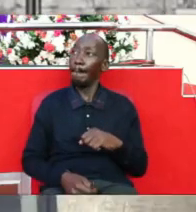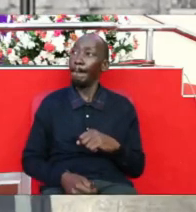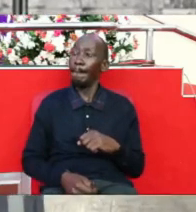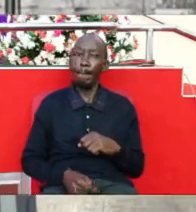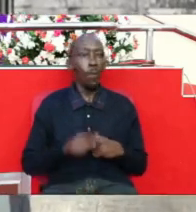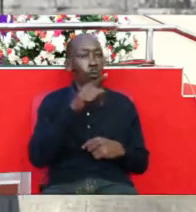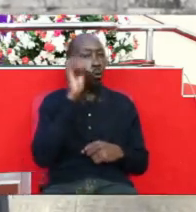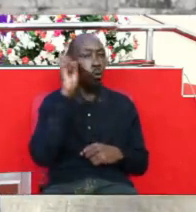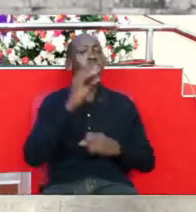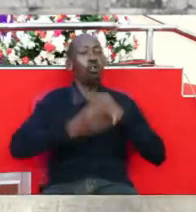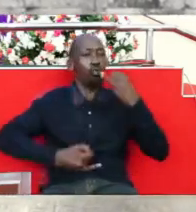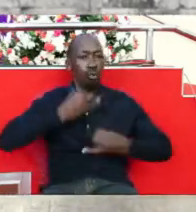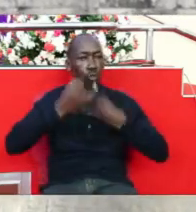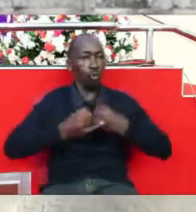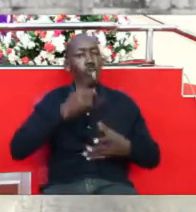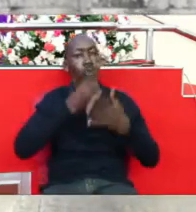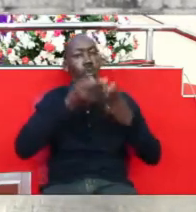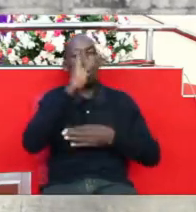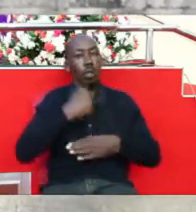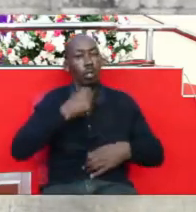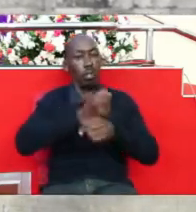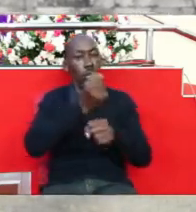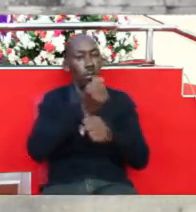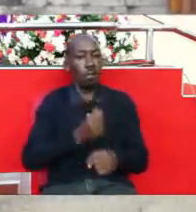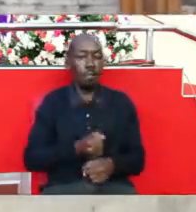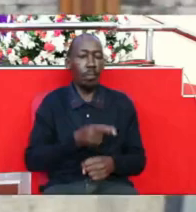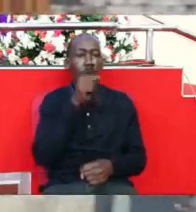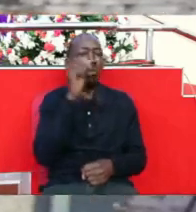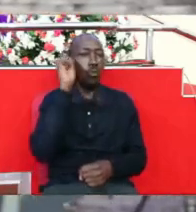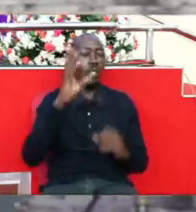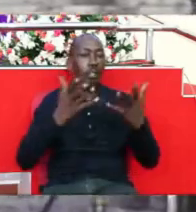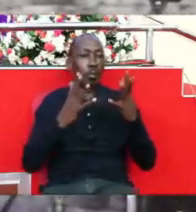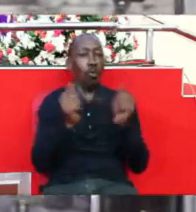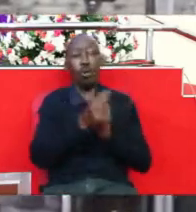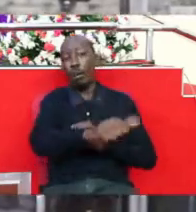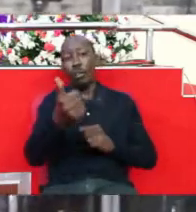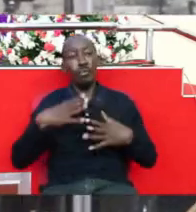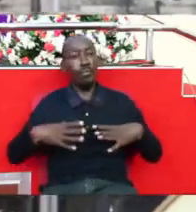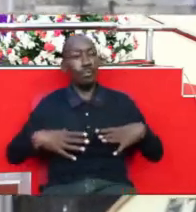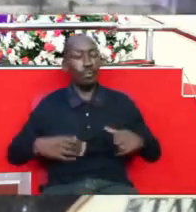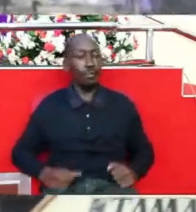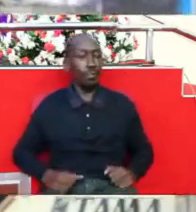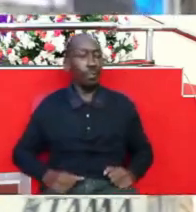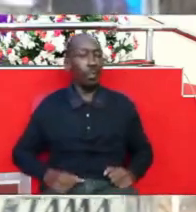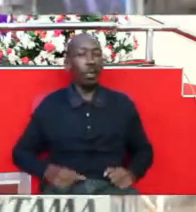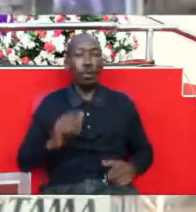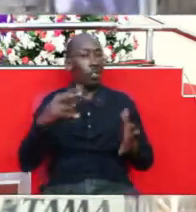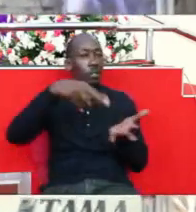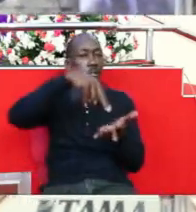you will enjoy what God has done and you will celebrate with others. Let us rise up.